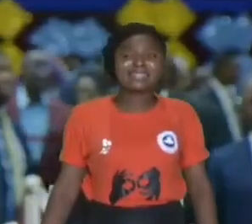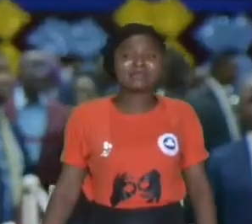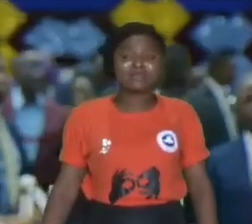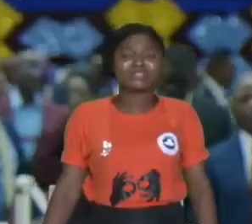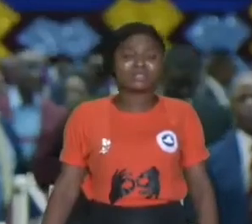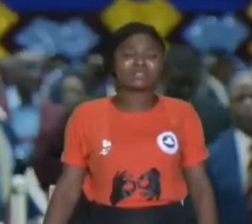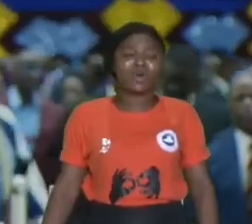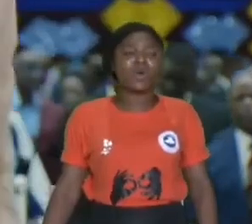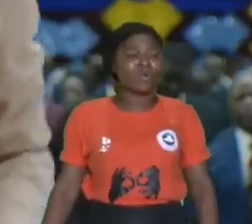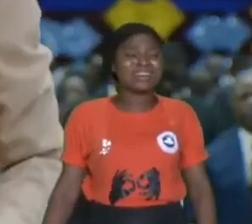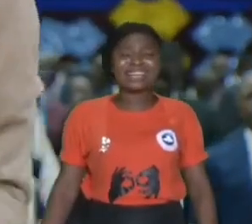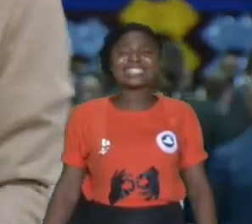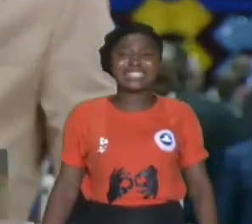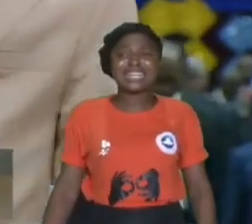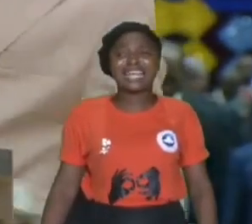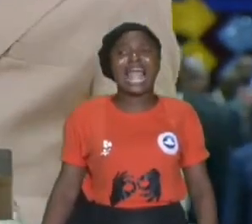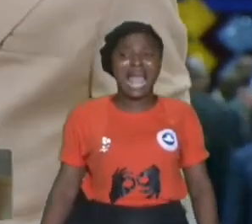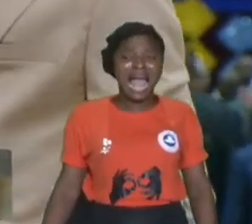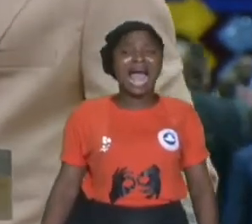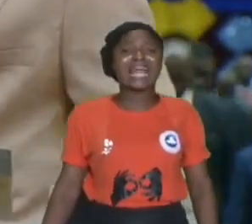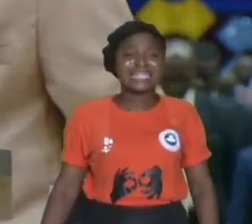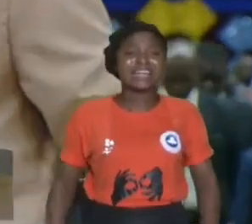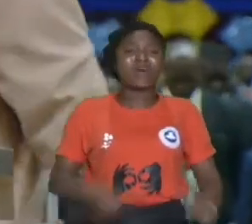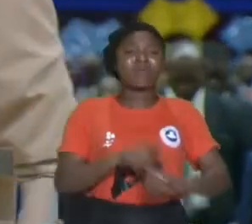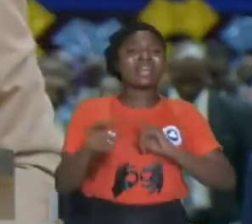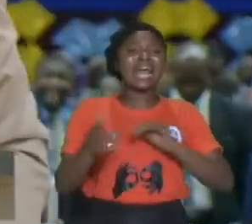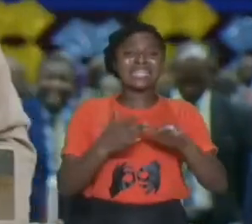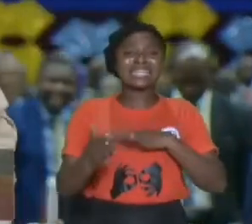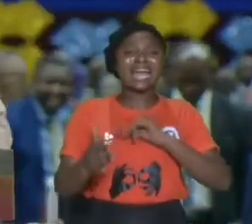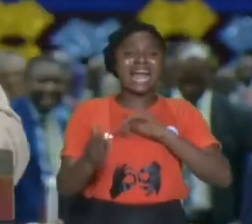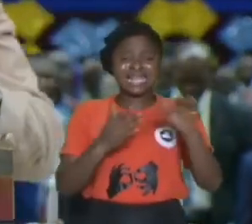When I sing in fire.